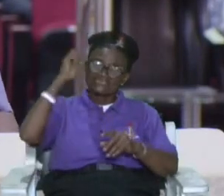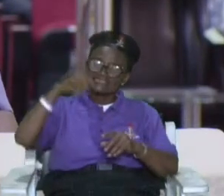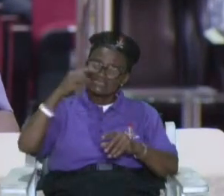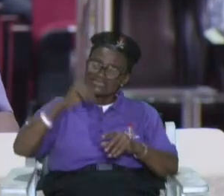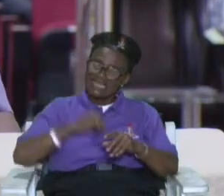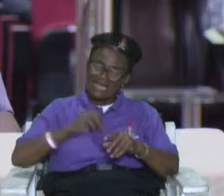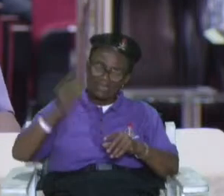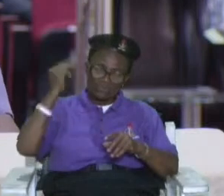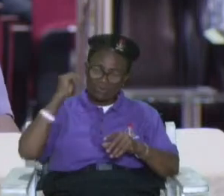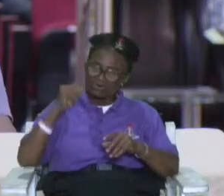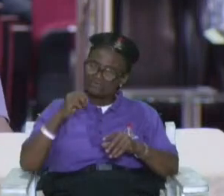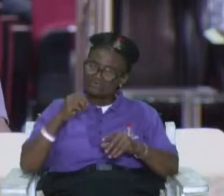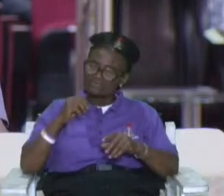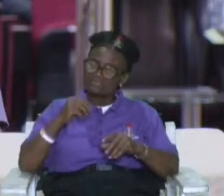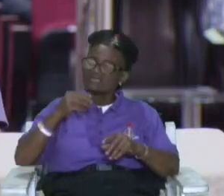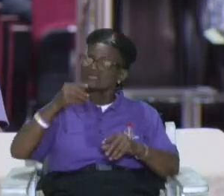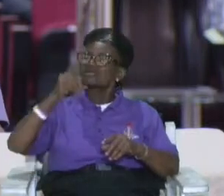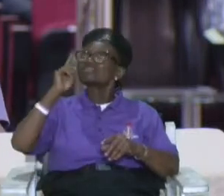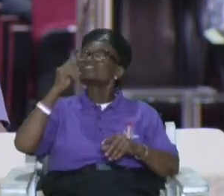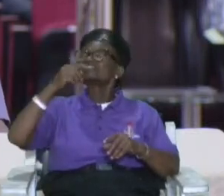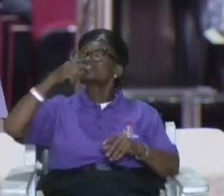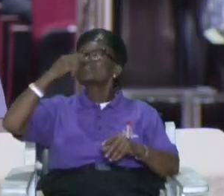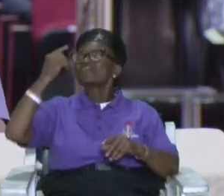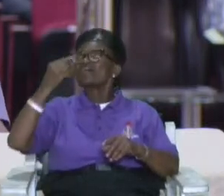faking miracles.